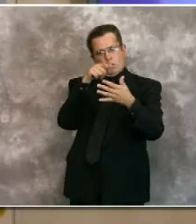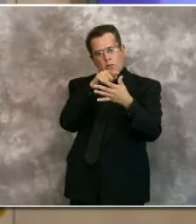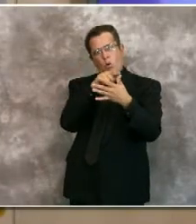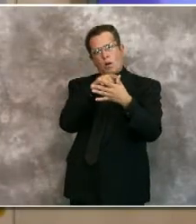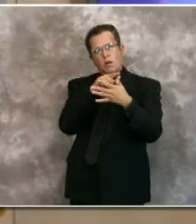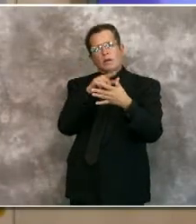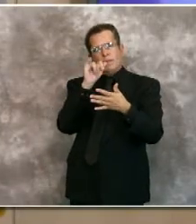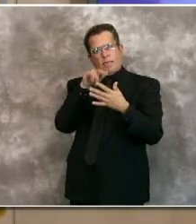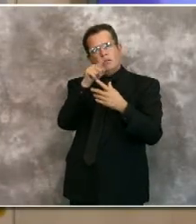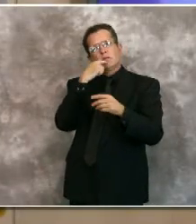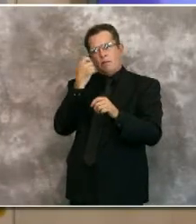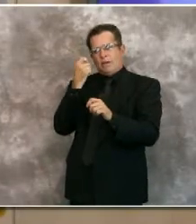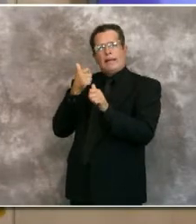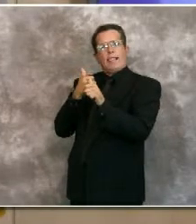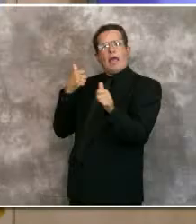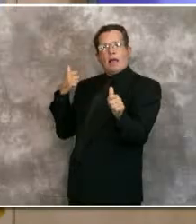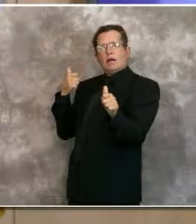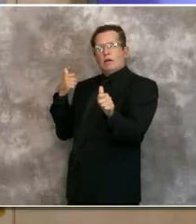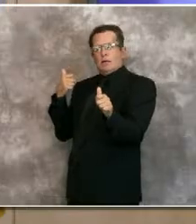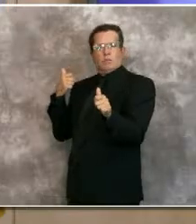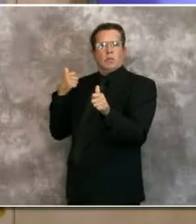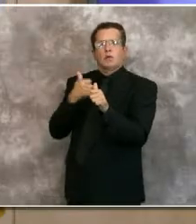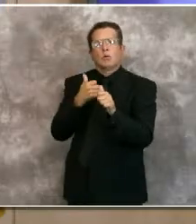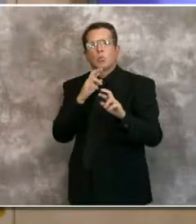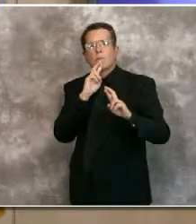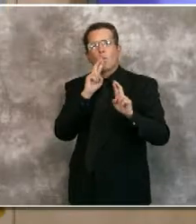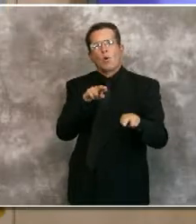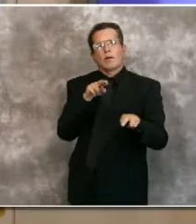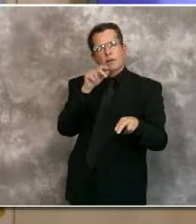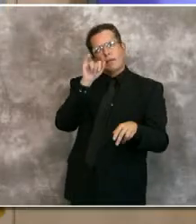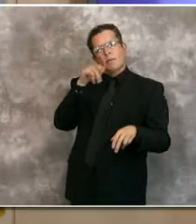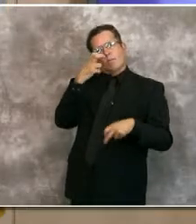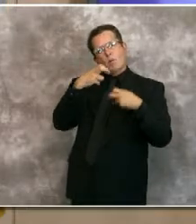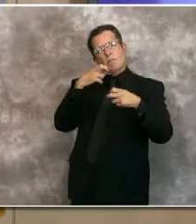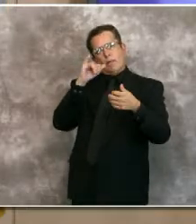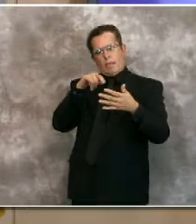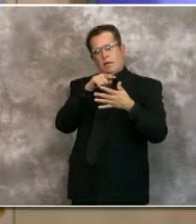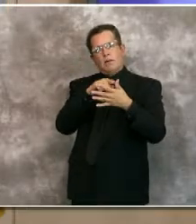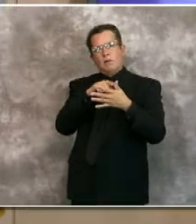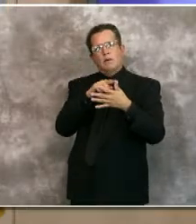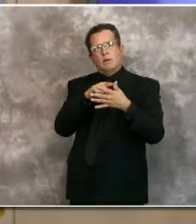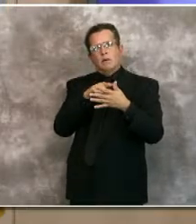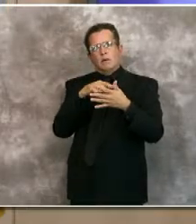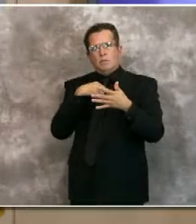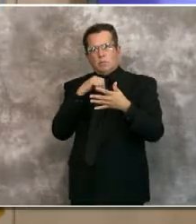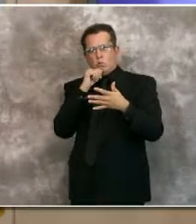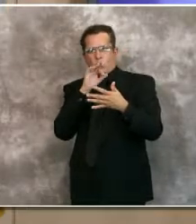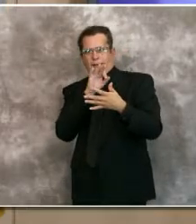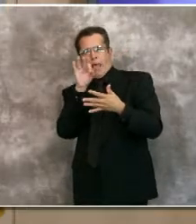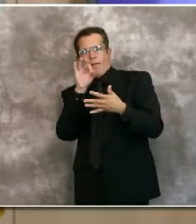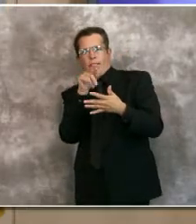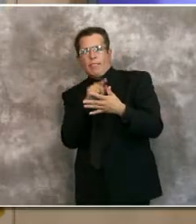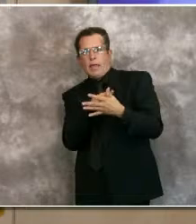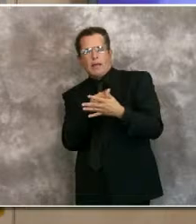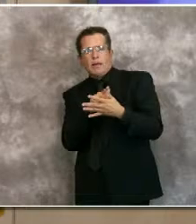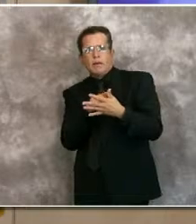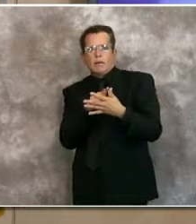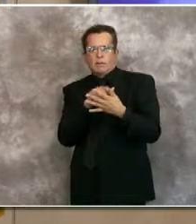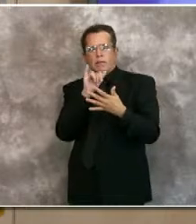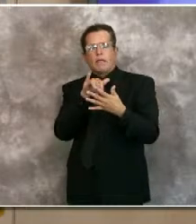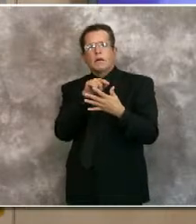the delays and sort of the glitches that are associated with that and why we're not really counting that at the moment. But earlier in the press